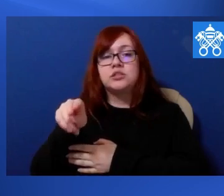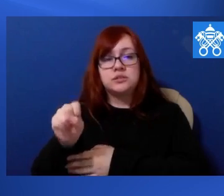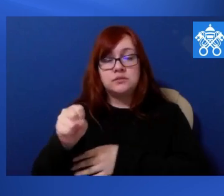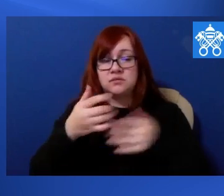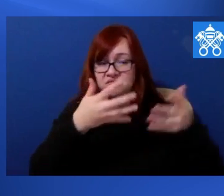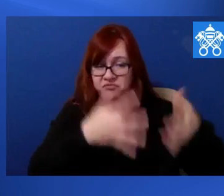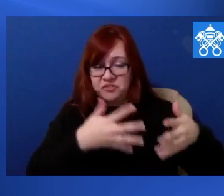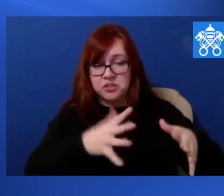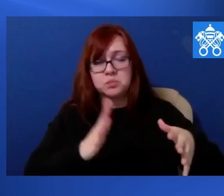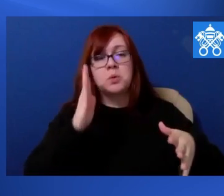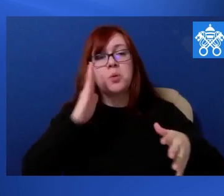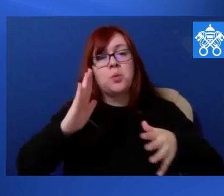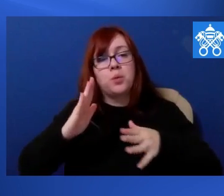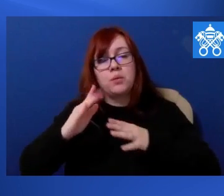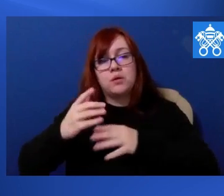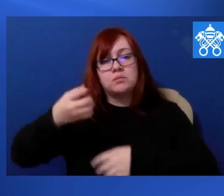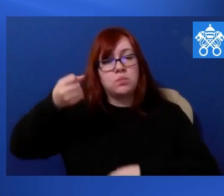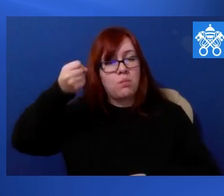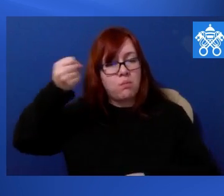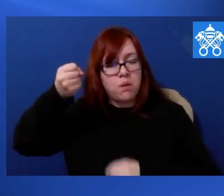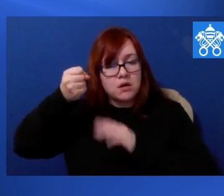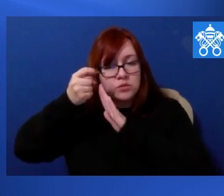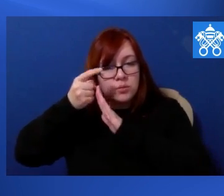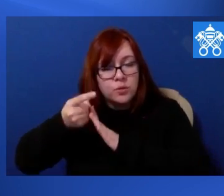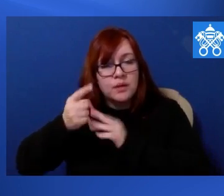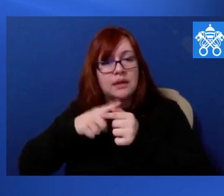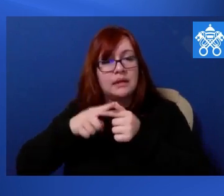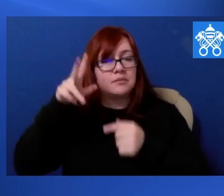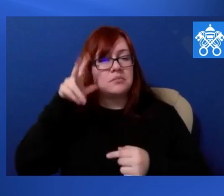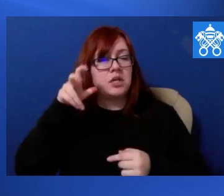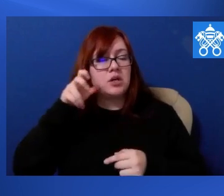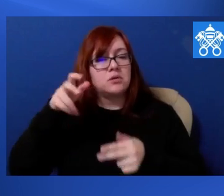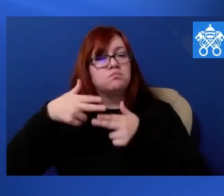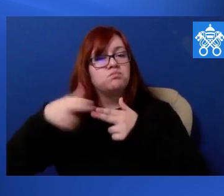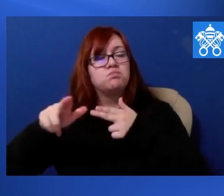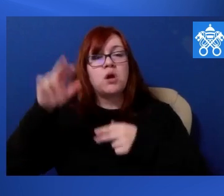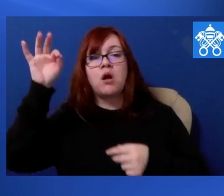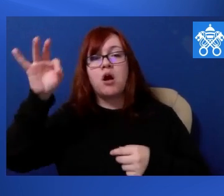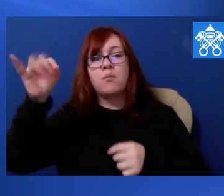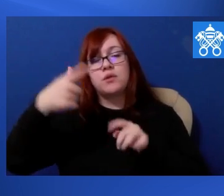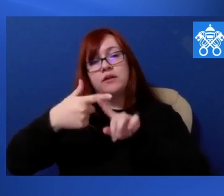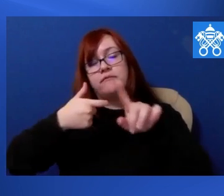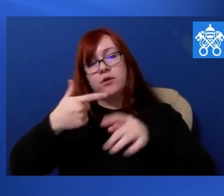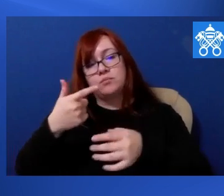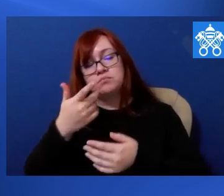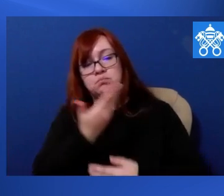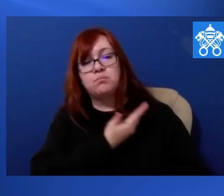a moment, and soon we'll hear a brief homily prepared by Pope Francis.